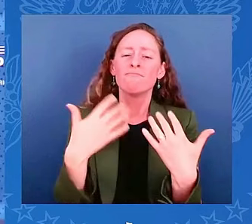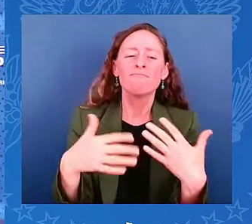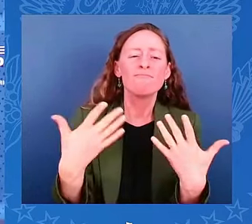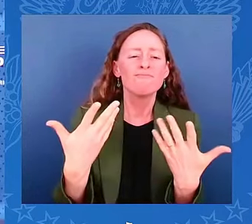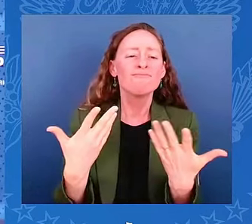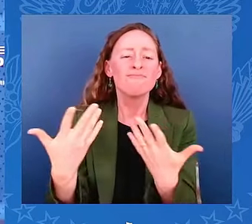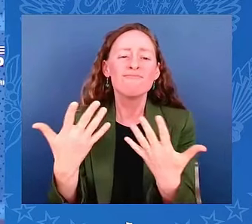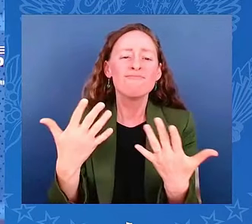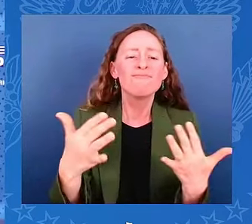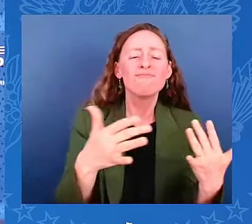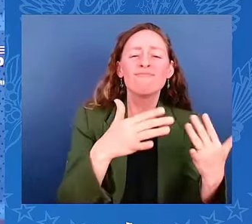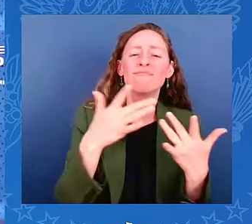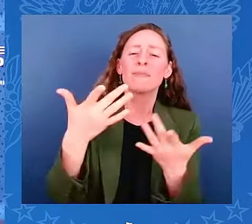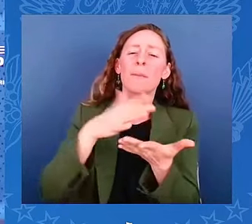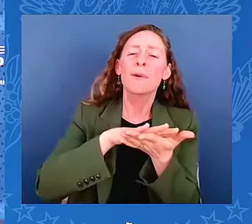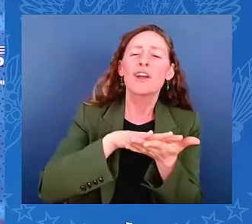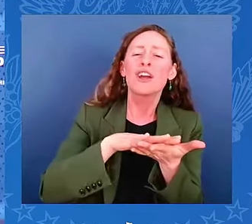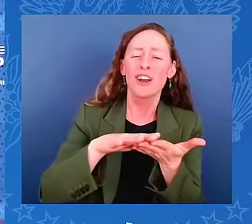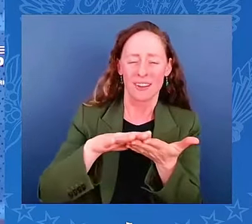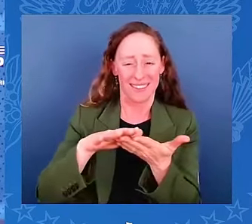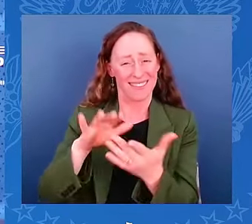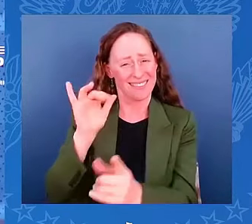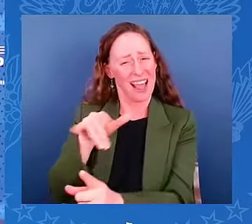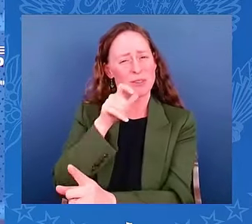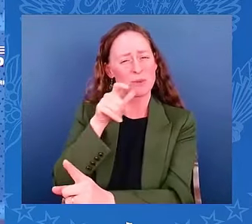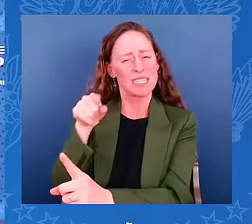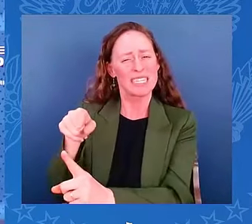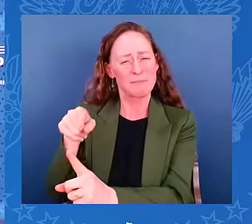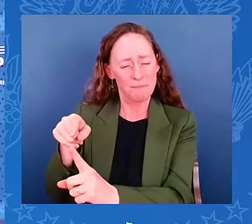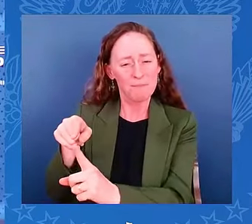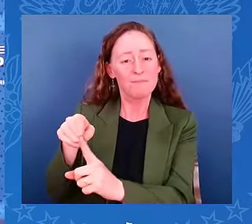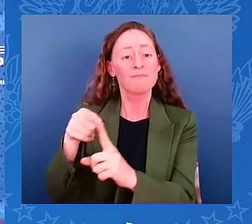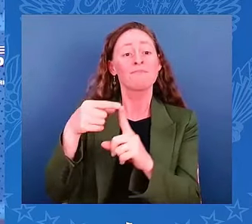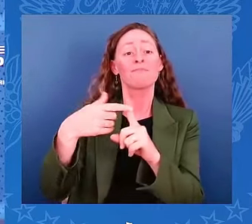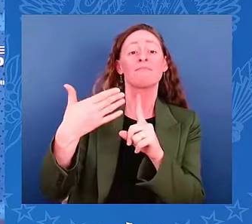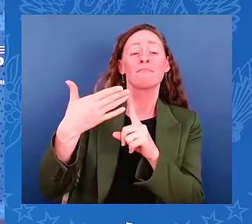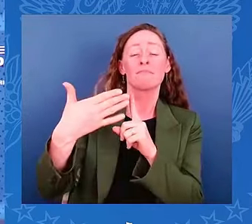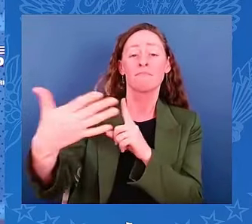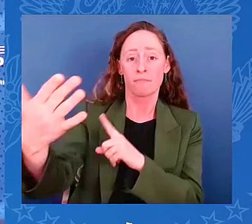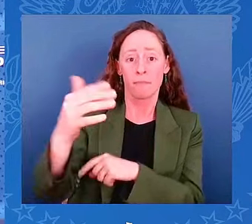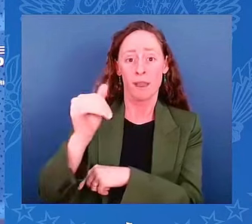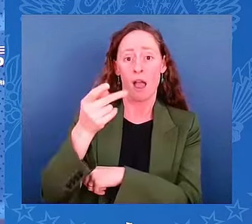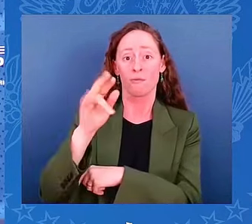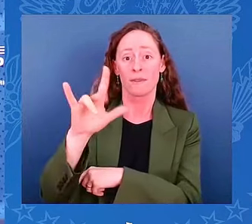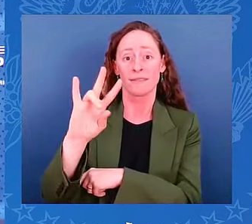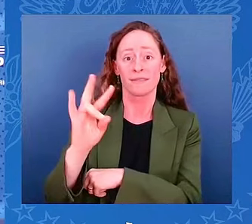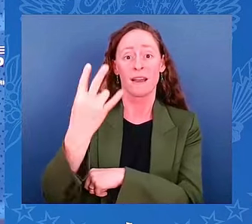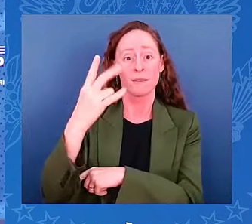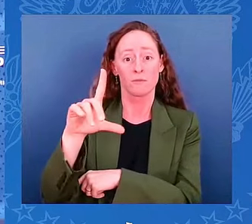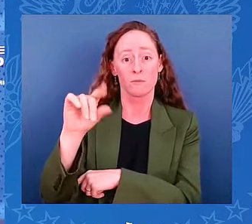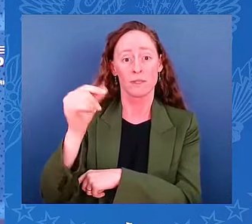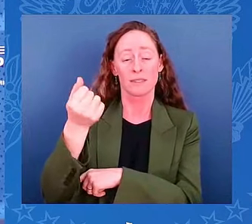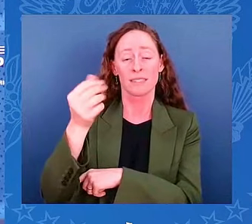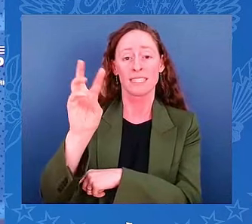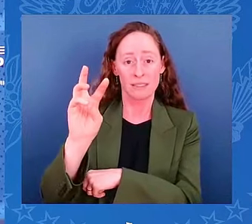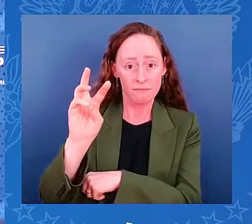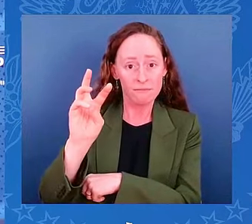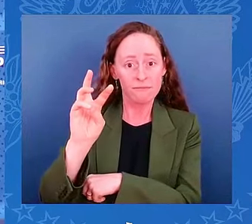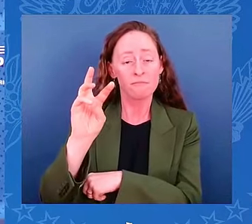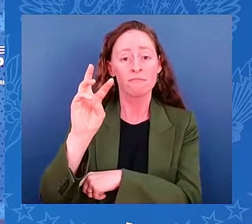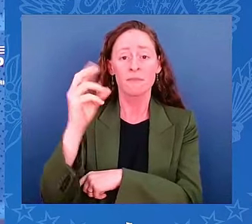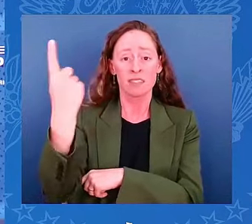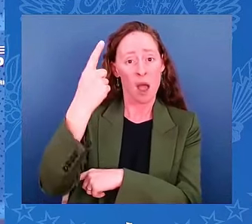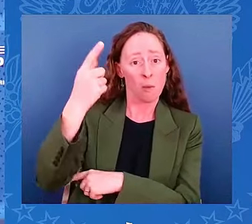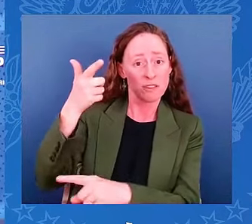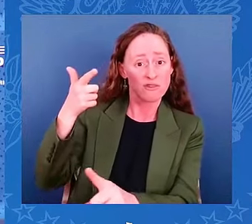1 month after his birthday, my beautiful bud, Juwan, was shot and killed by another teen playing with an